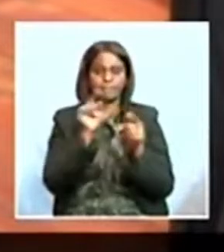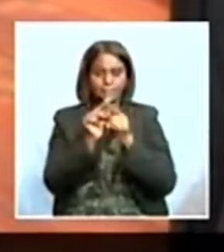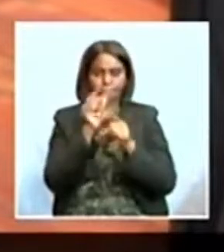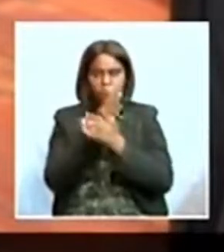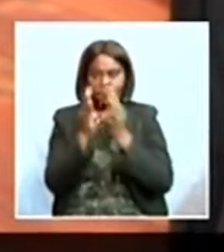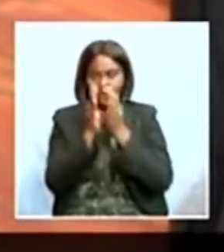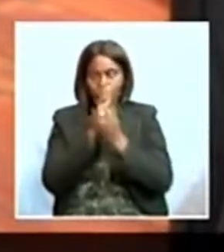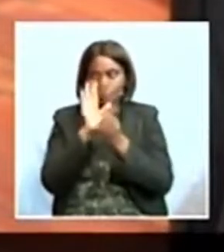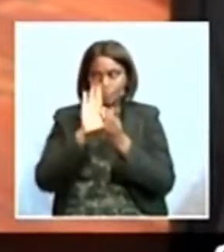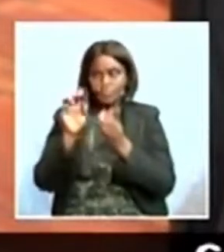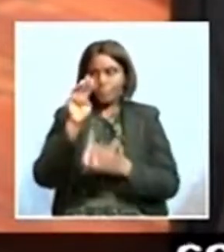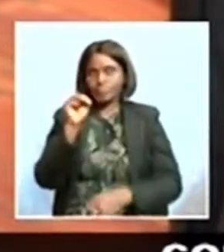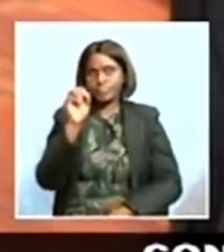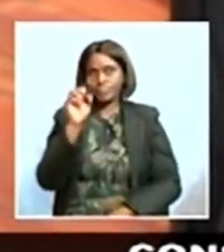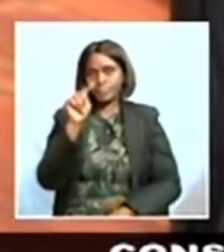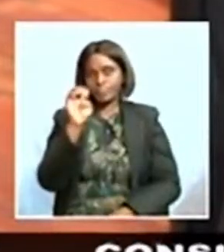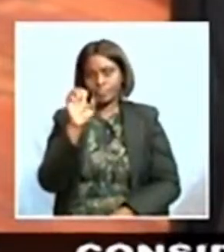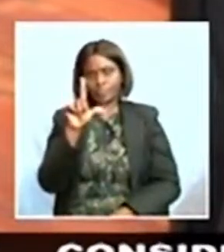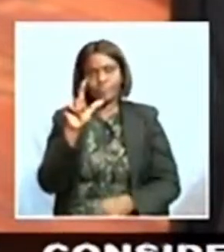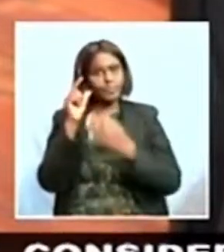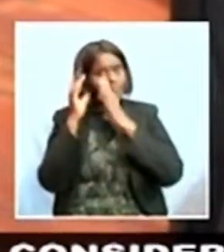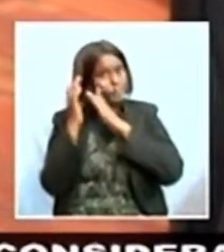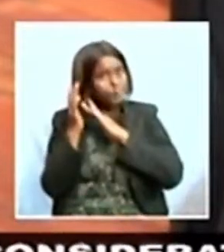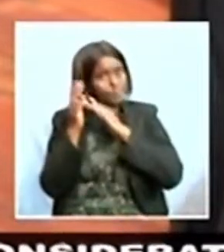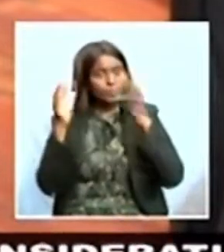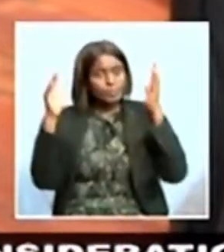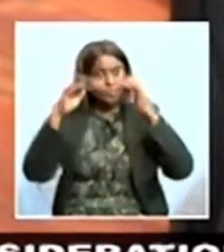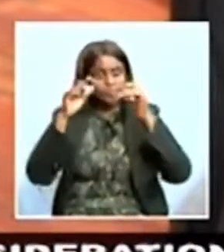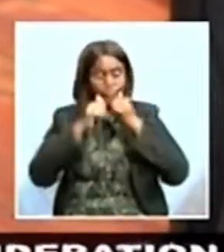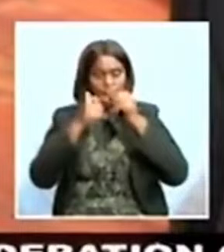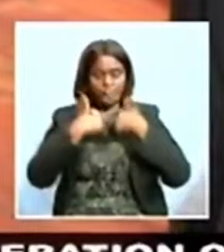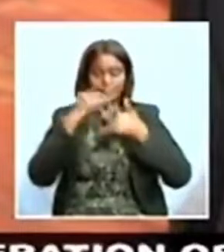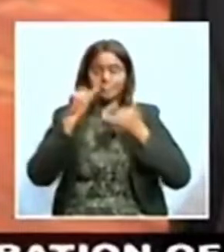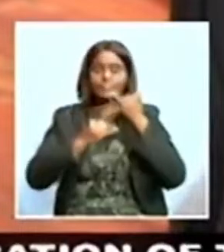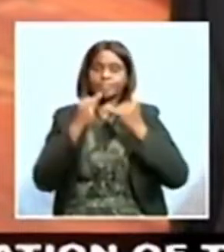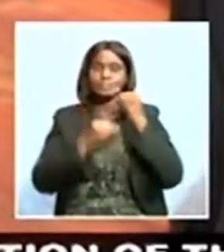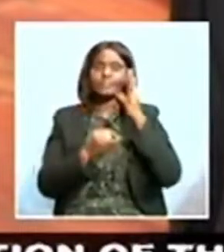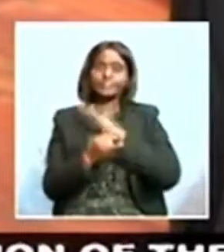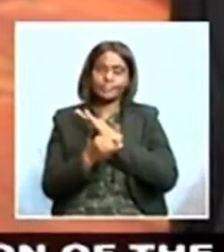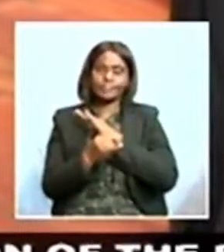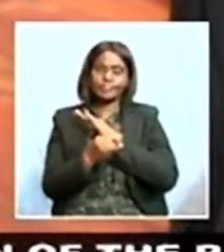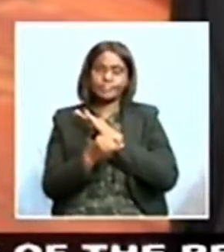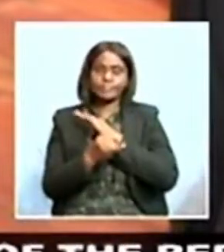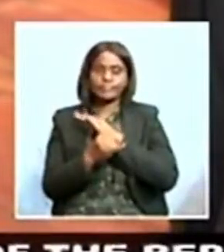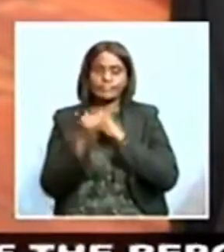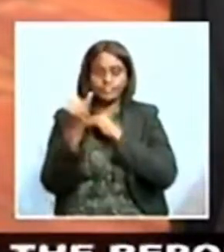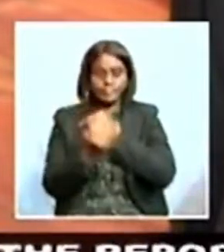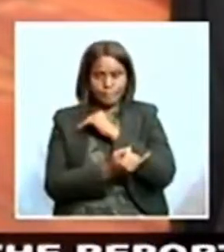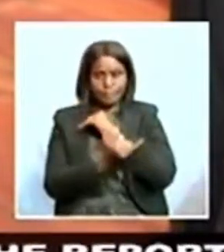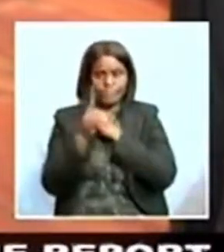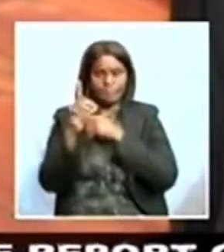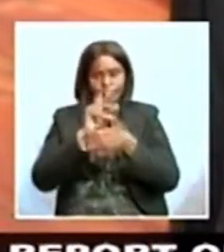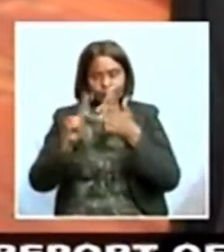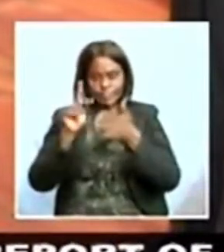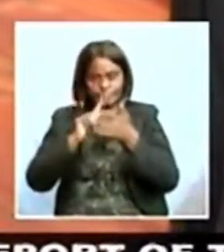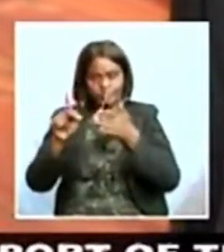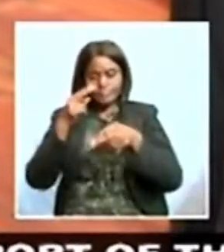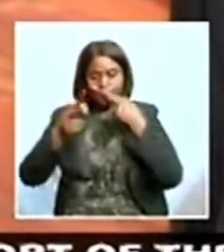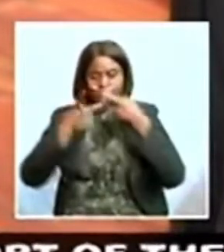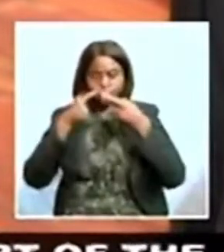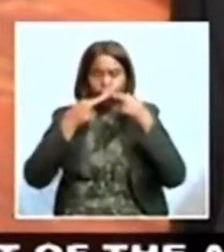Construction of the motel conference hall, which has since been completed. Introduction of weekly restaurant